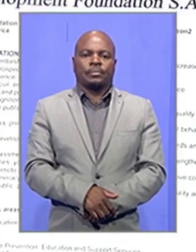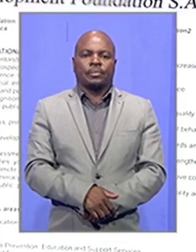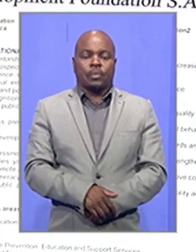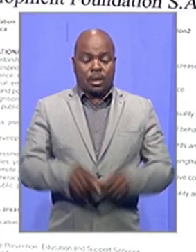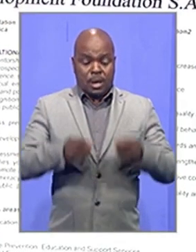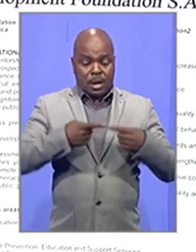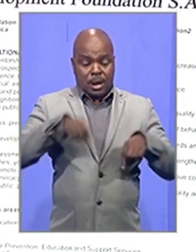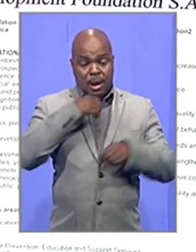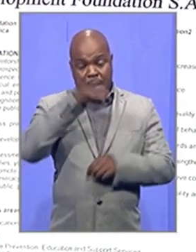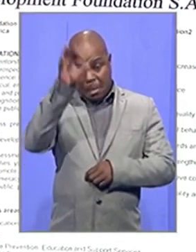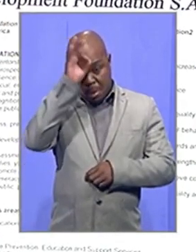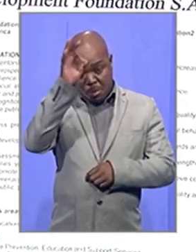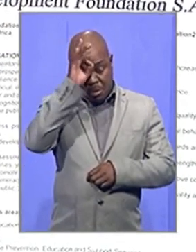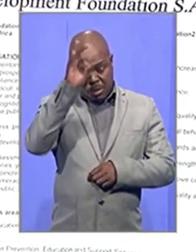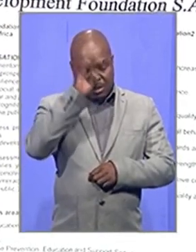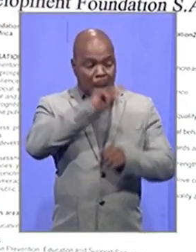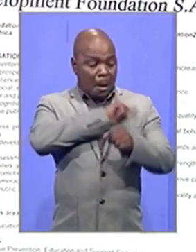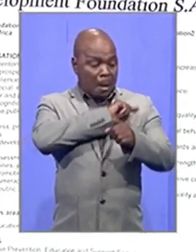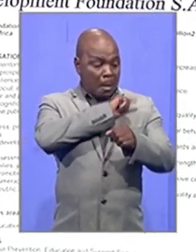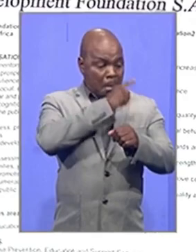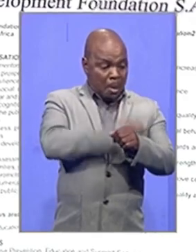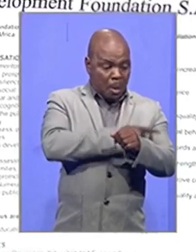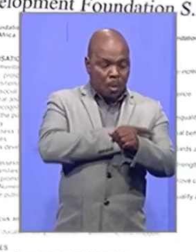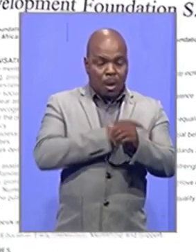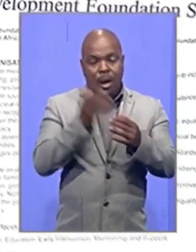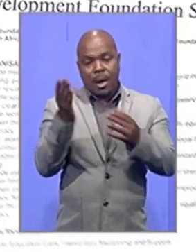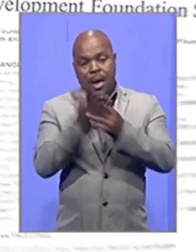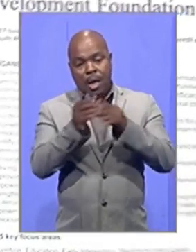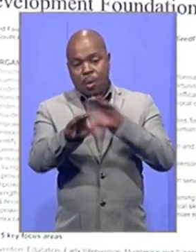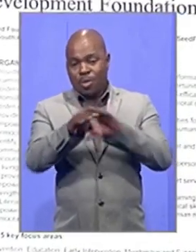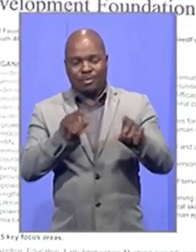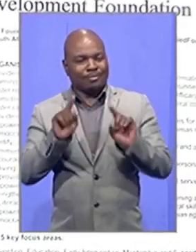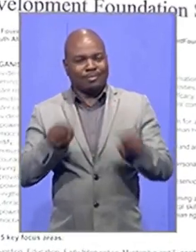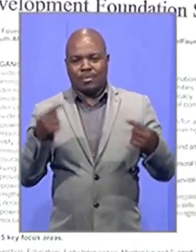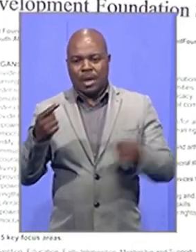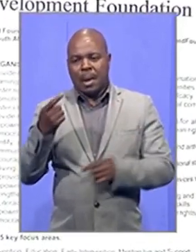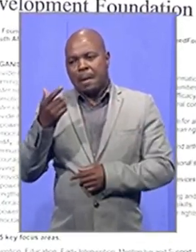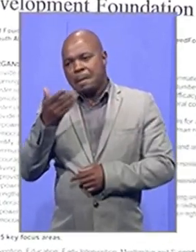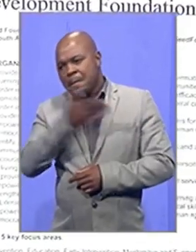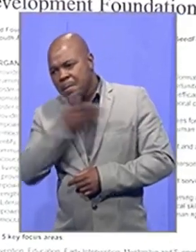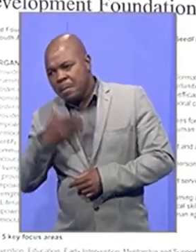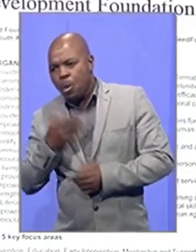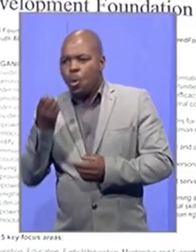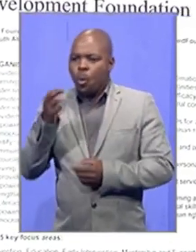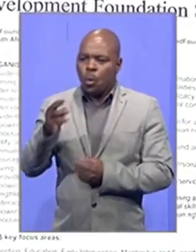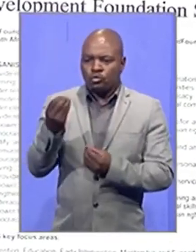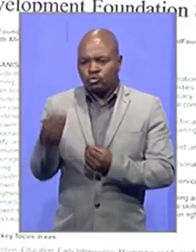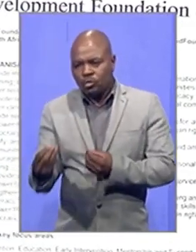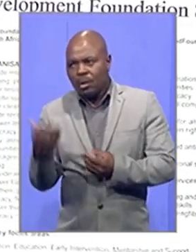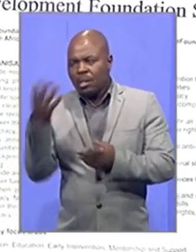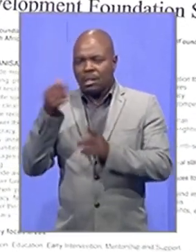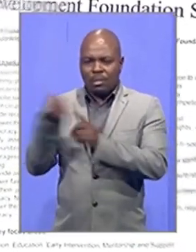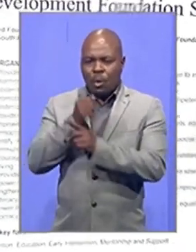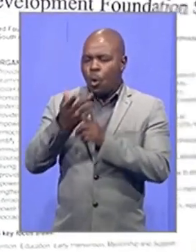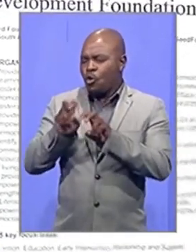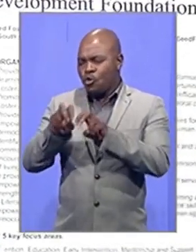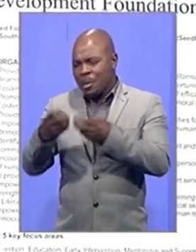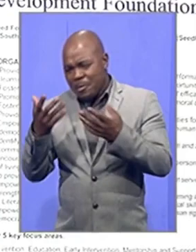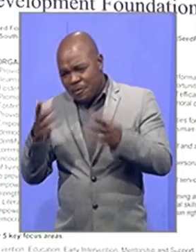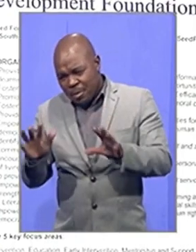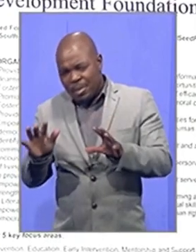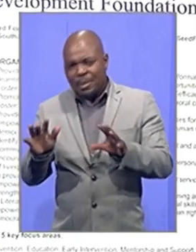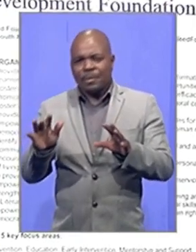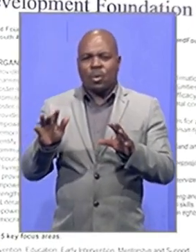Rona re le maponisa ga re na maatla a go kgala case mo le rona mme o shapuwe kapa ngwana o shapuwe kapa mme o reipilwe